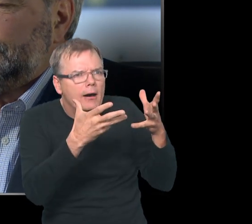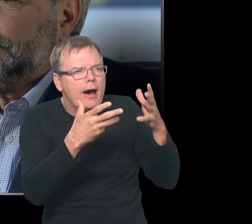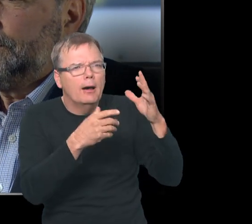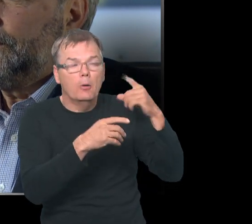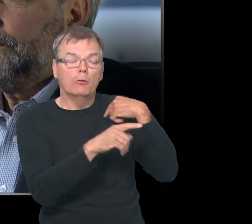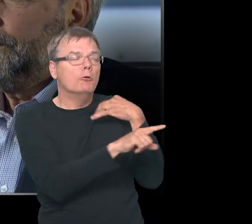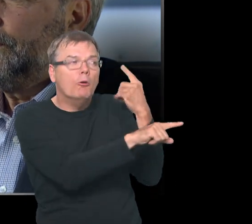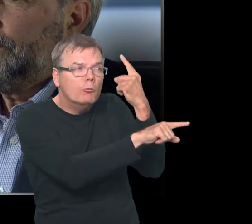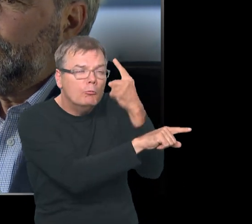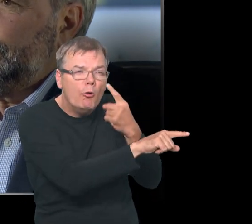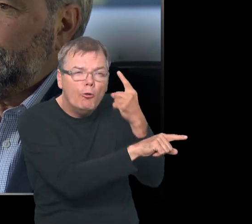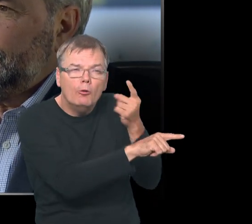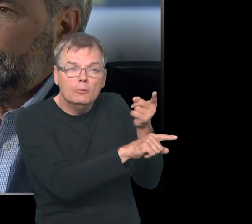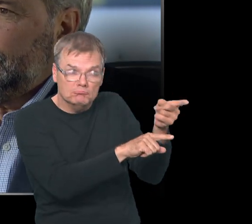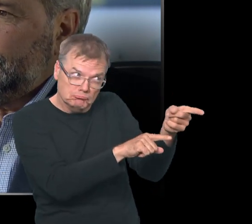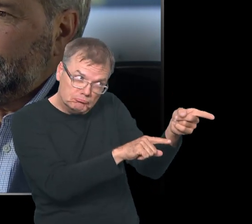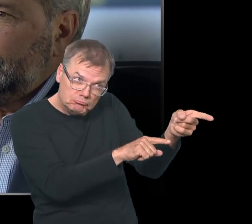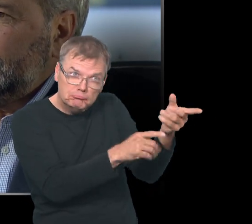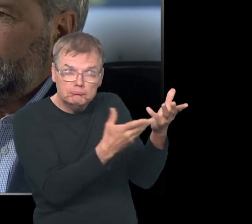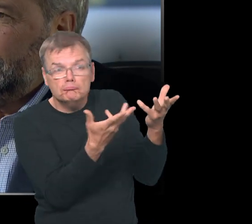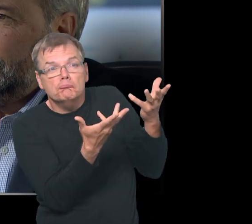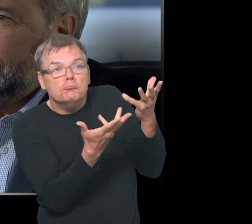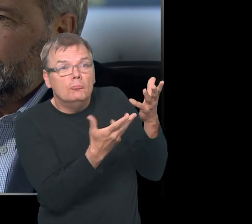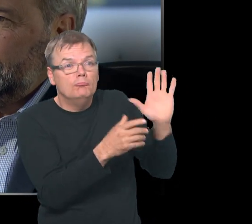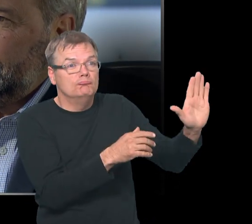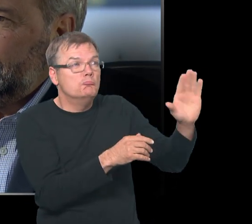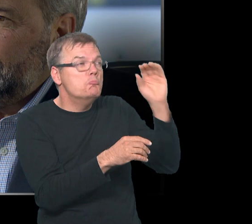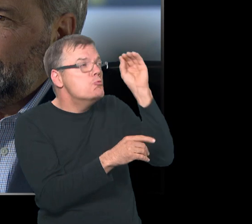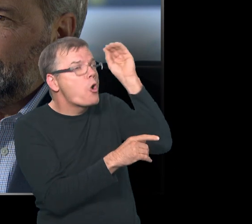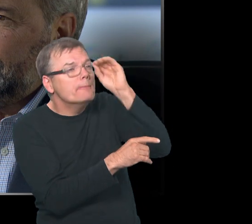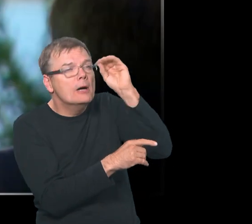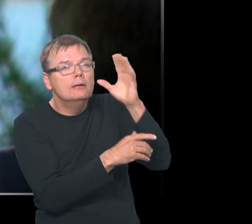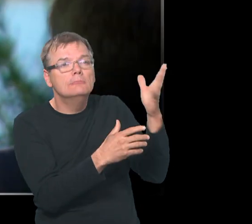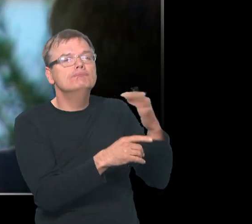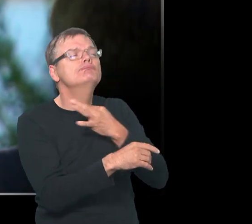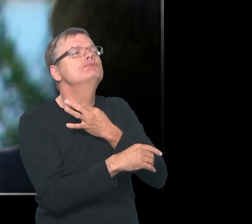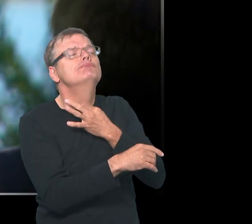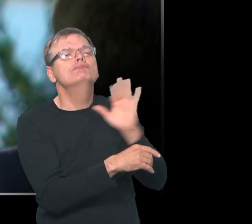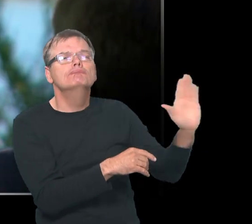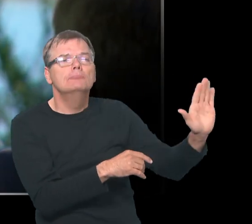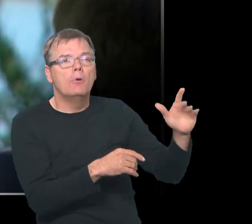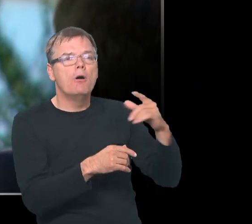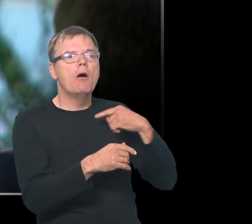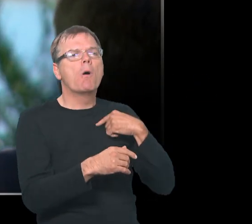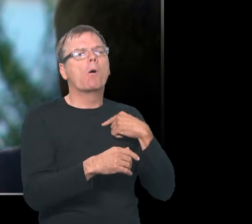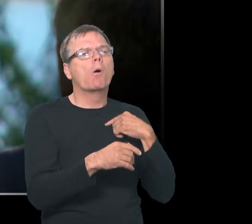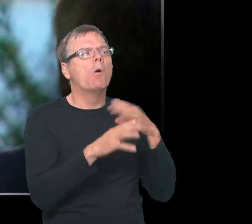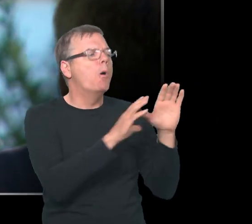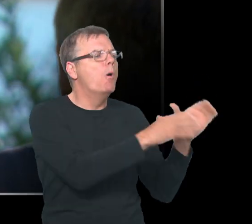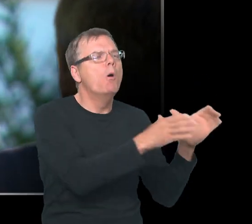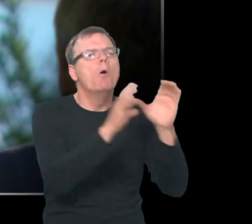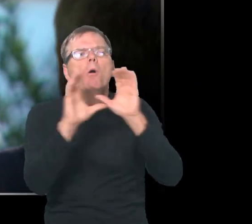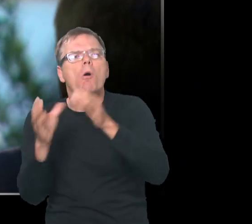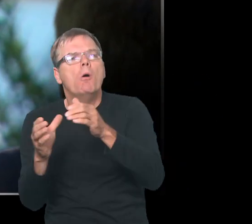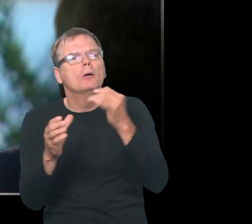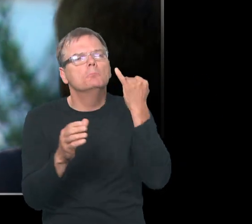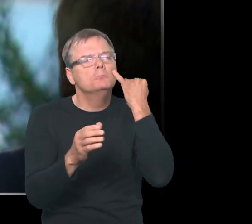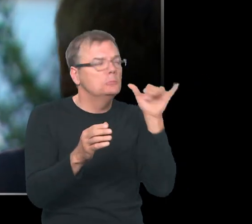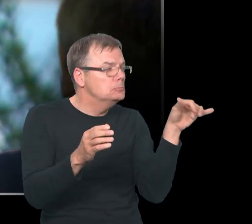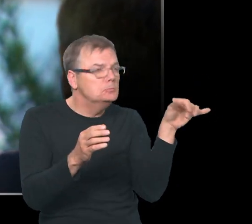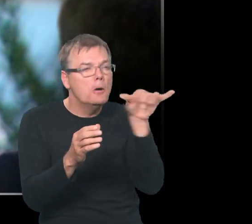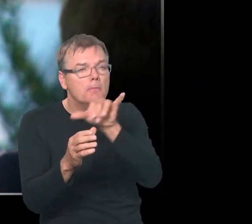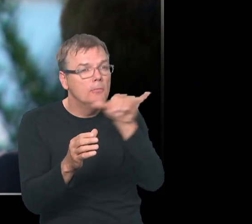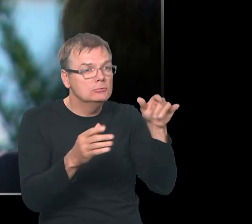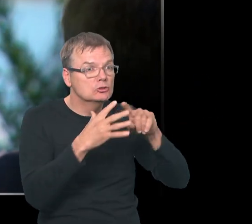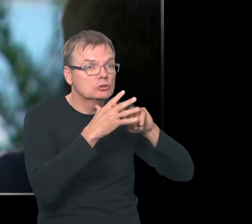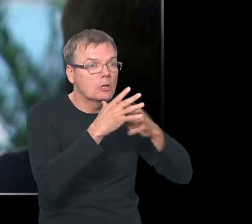Is that kind of a discussion, or should that kind of a discussion be taking place among like-minded parties? And at the